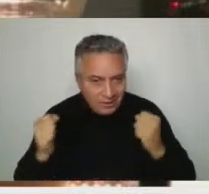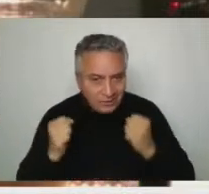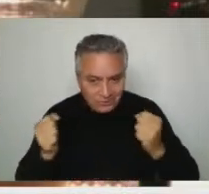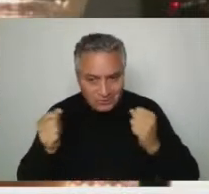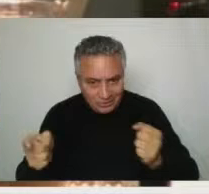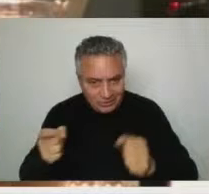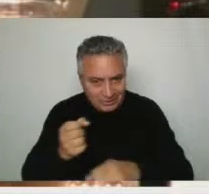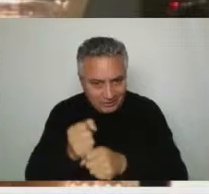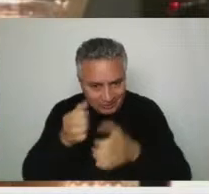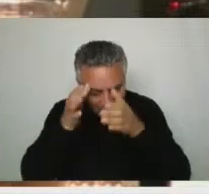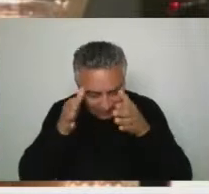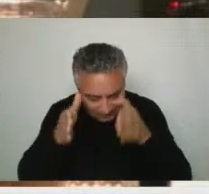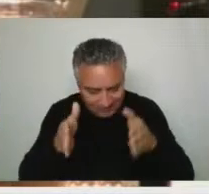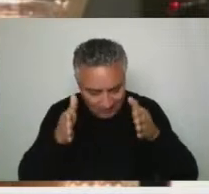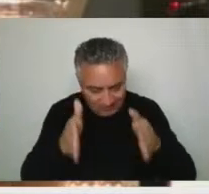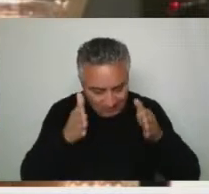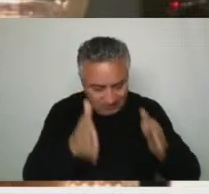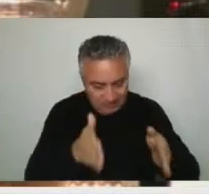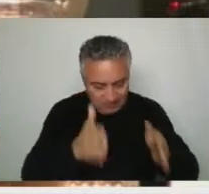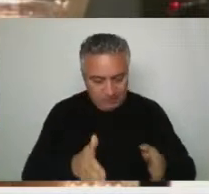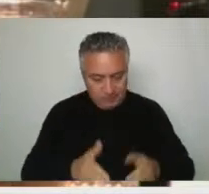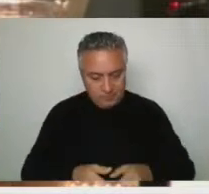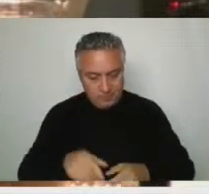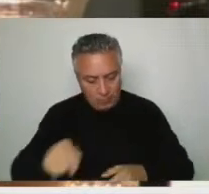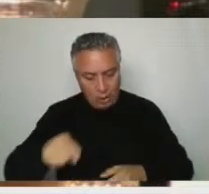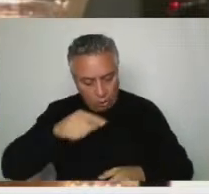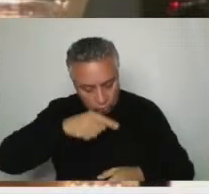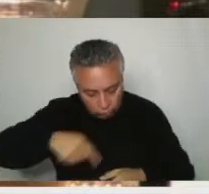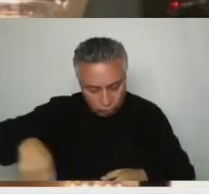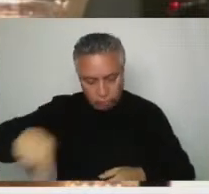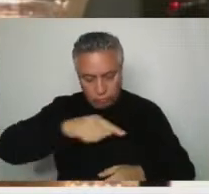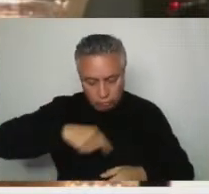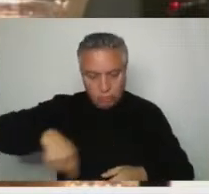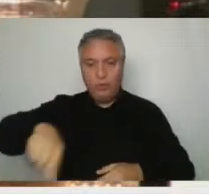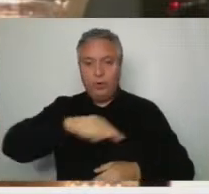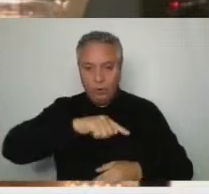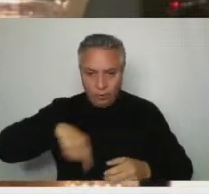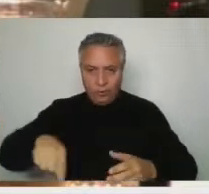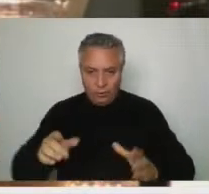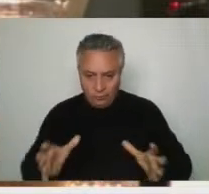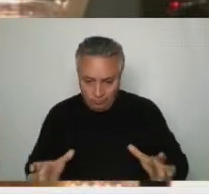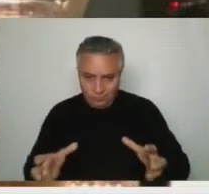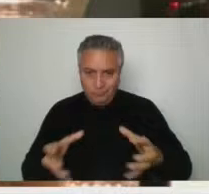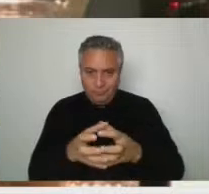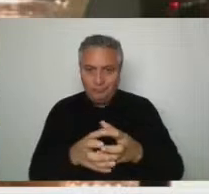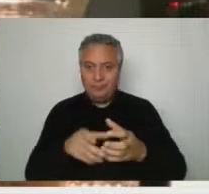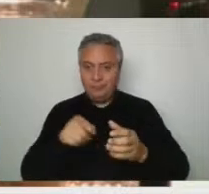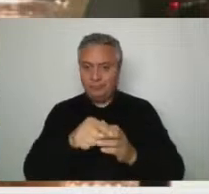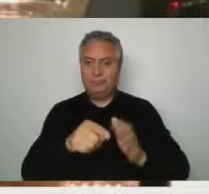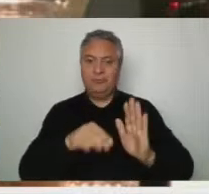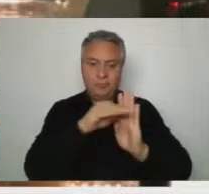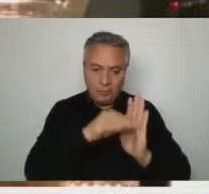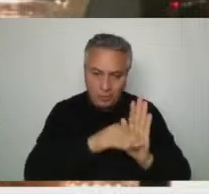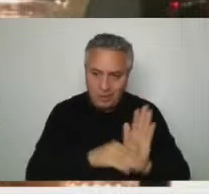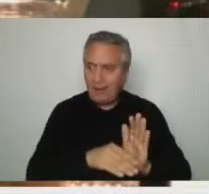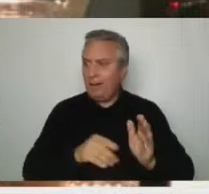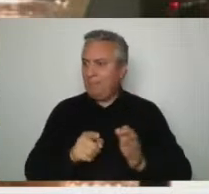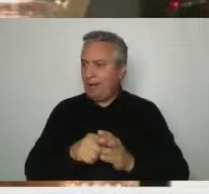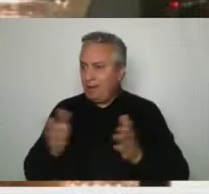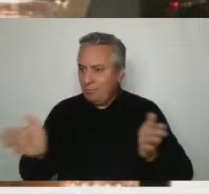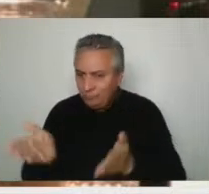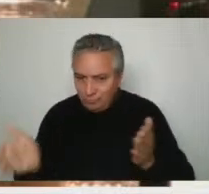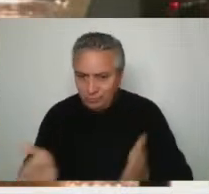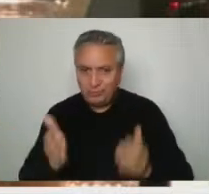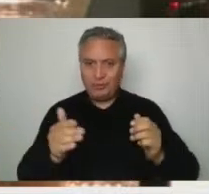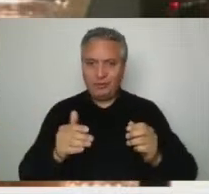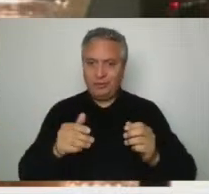care be delivered to everybody who lives in the territory, and also all promotions